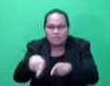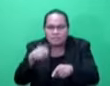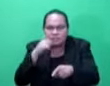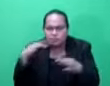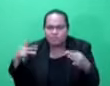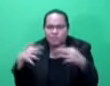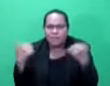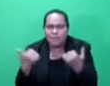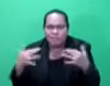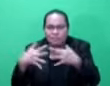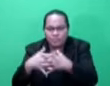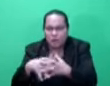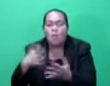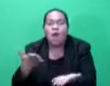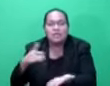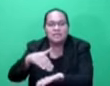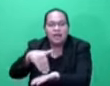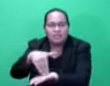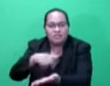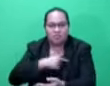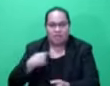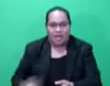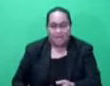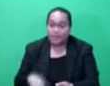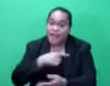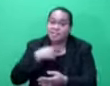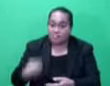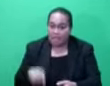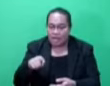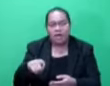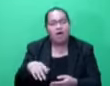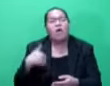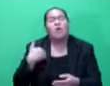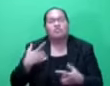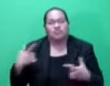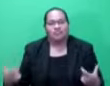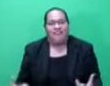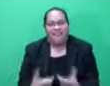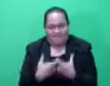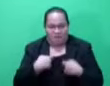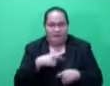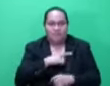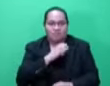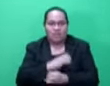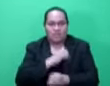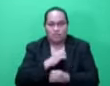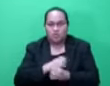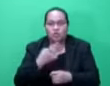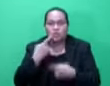province in central China. China, Honorable Speaker, has always been a challenge to the Christian community to